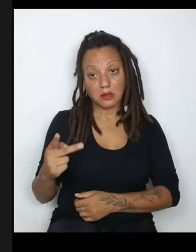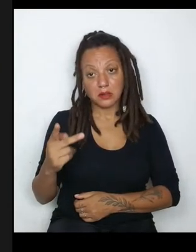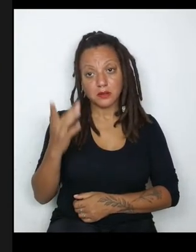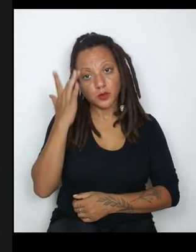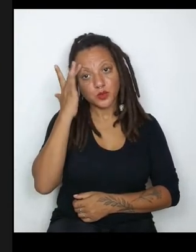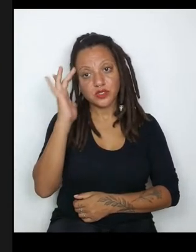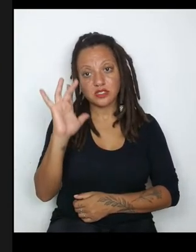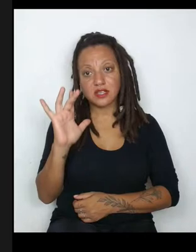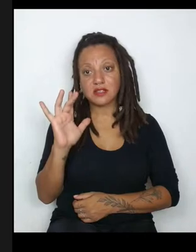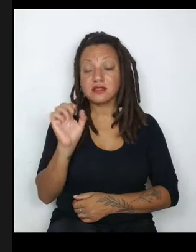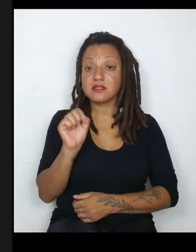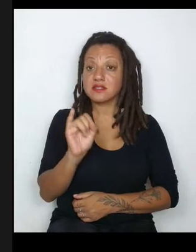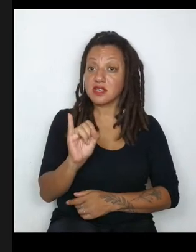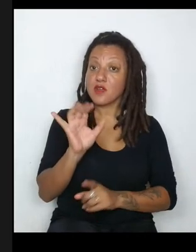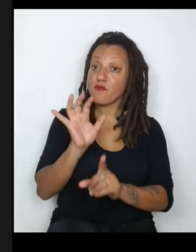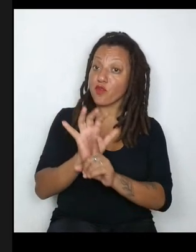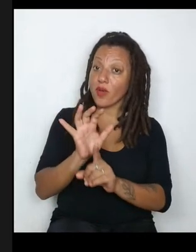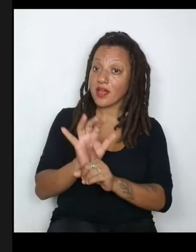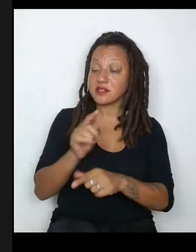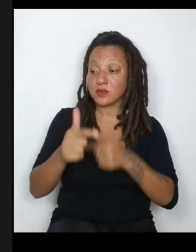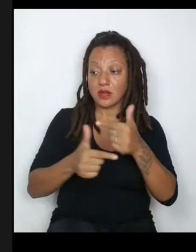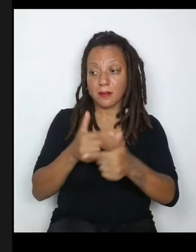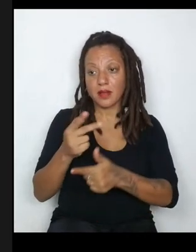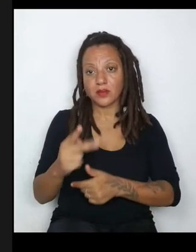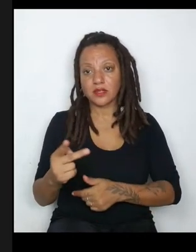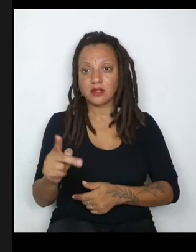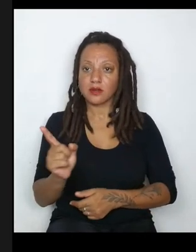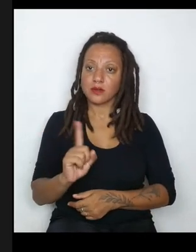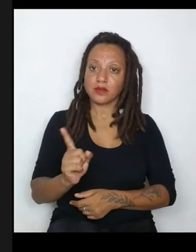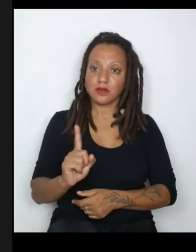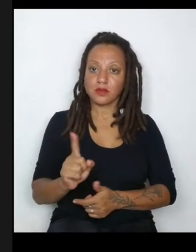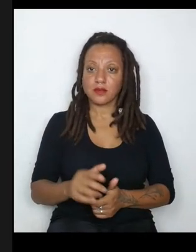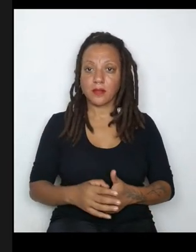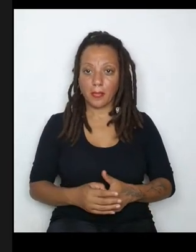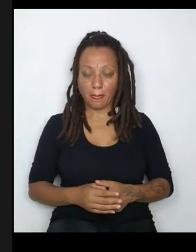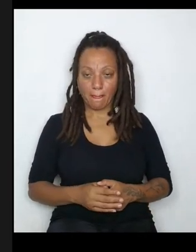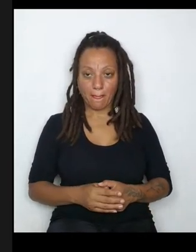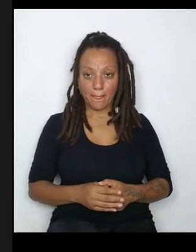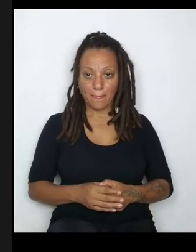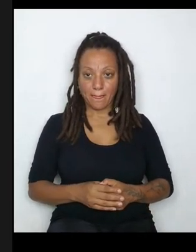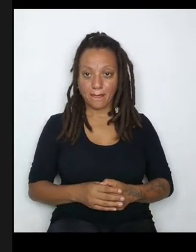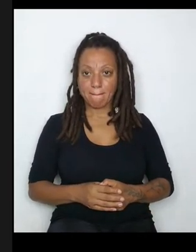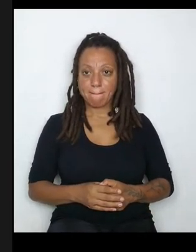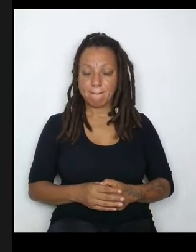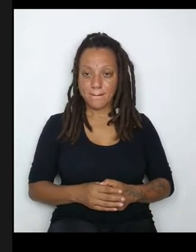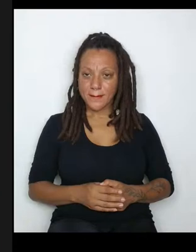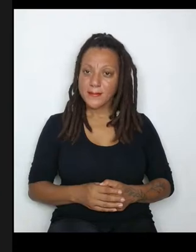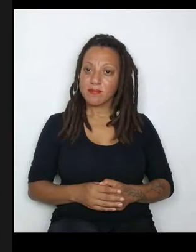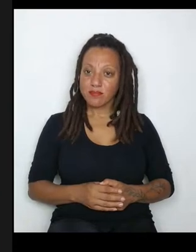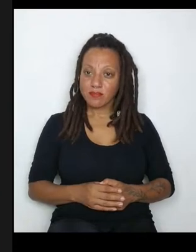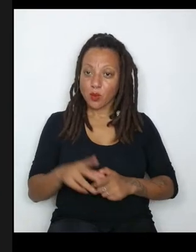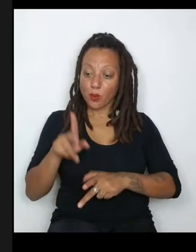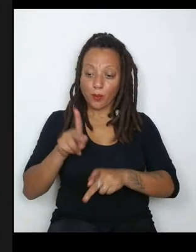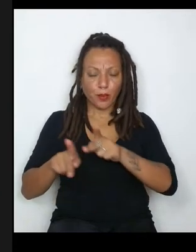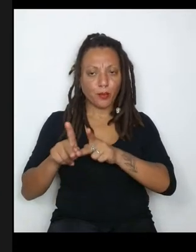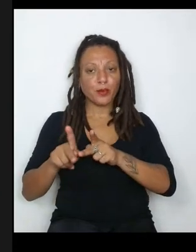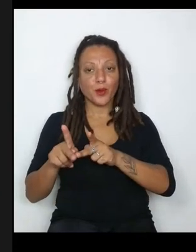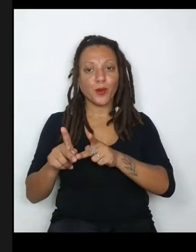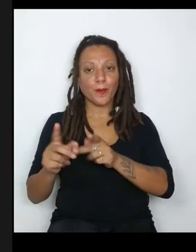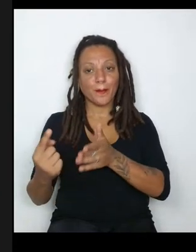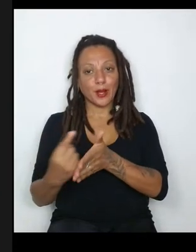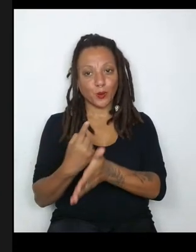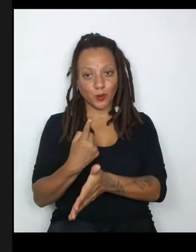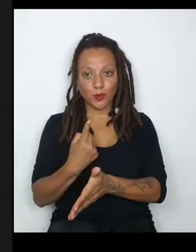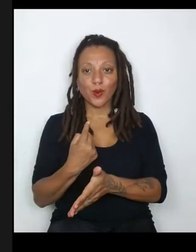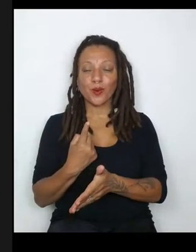maybe that detail about his life had an influence on his work so these are the questions asked